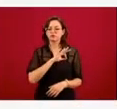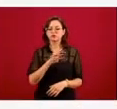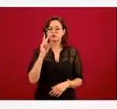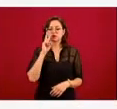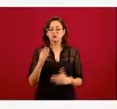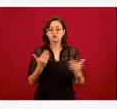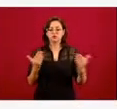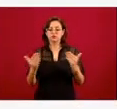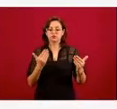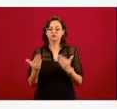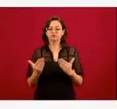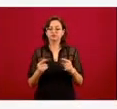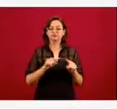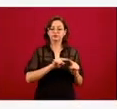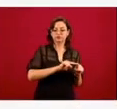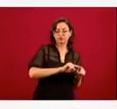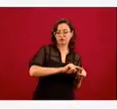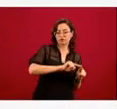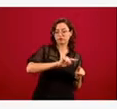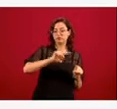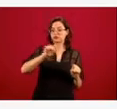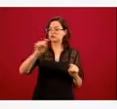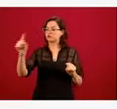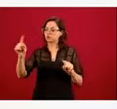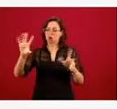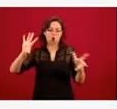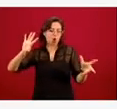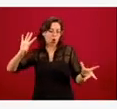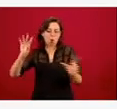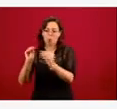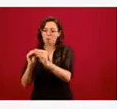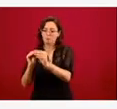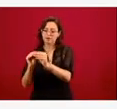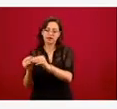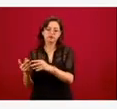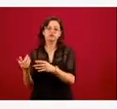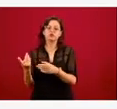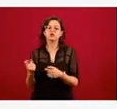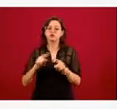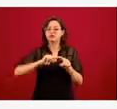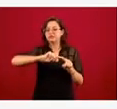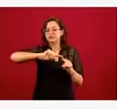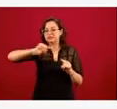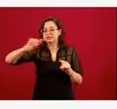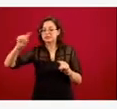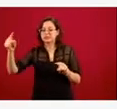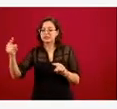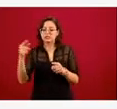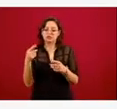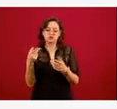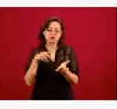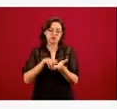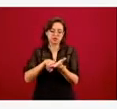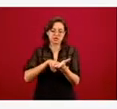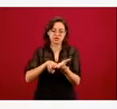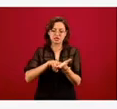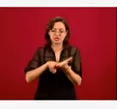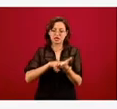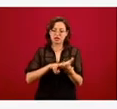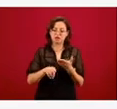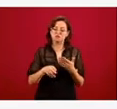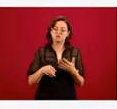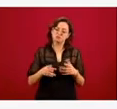unfortunately died, in which the patients died. We have two kinds of information here: the